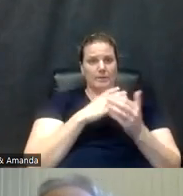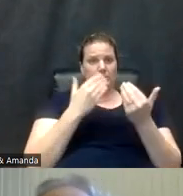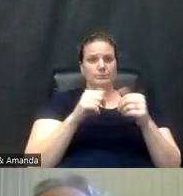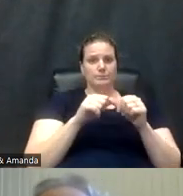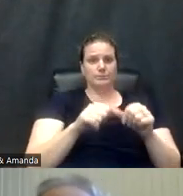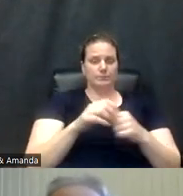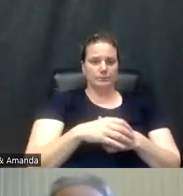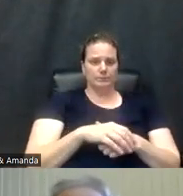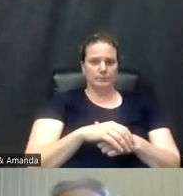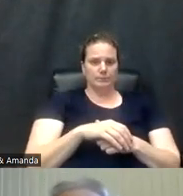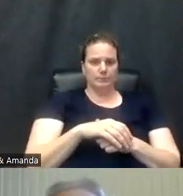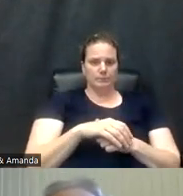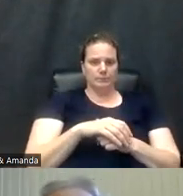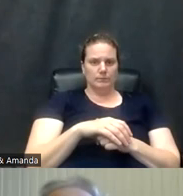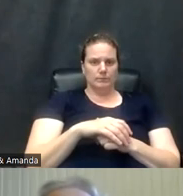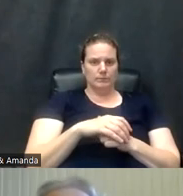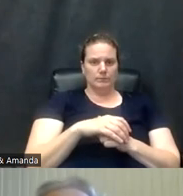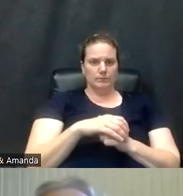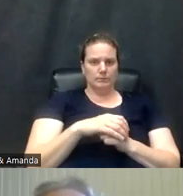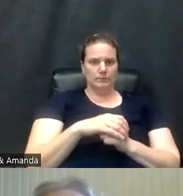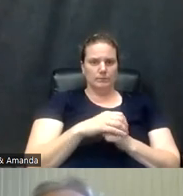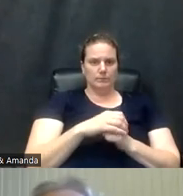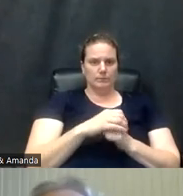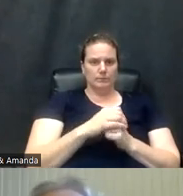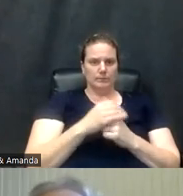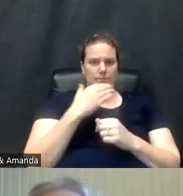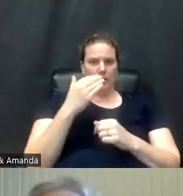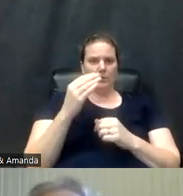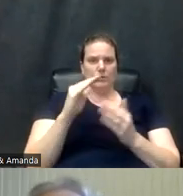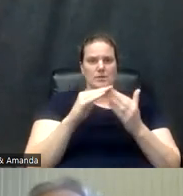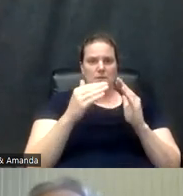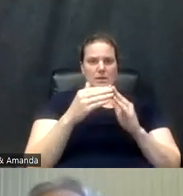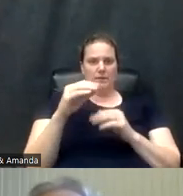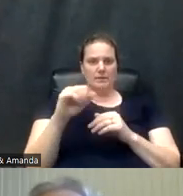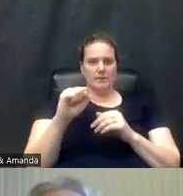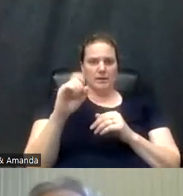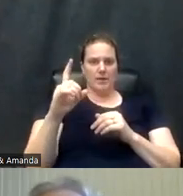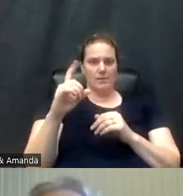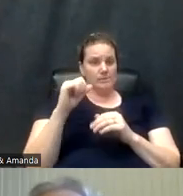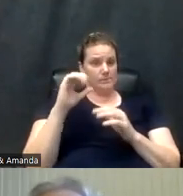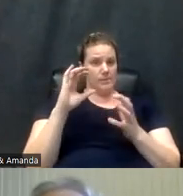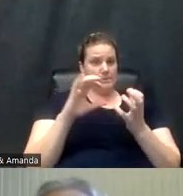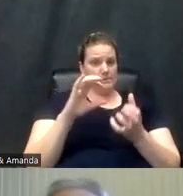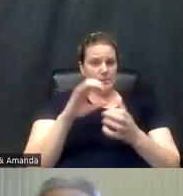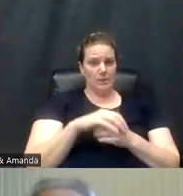Commissioner. Oh, thank you. So the city of San Diego, not to be confused,